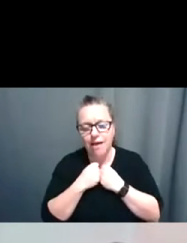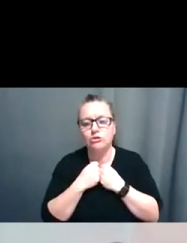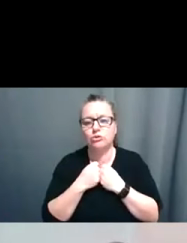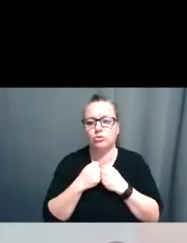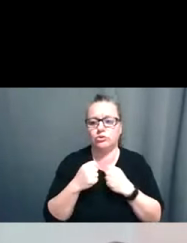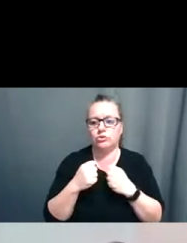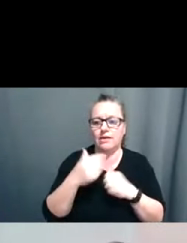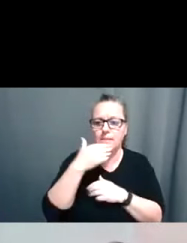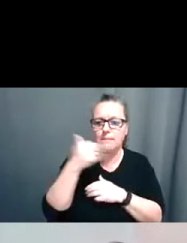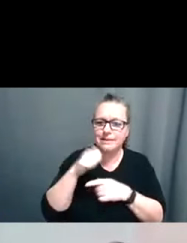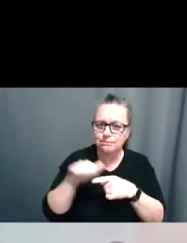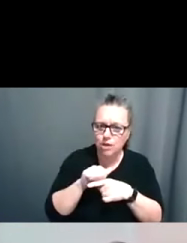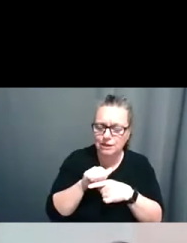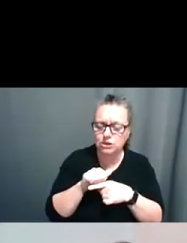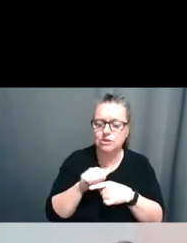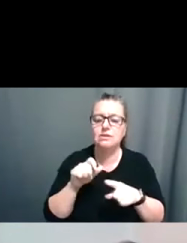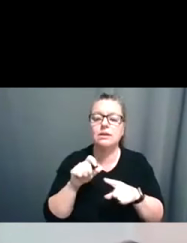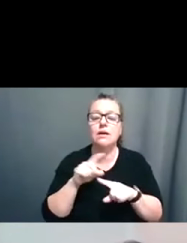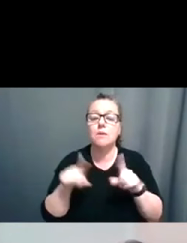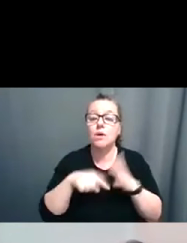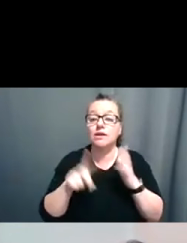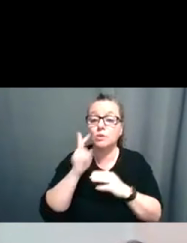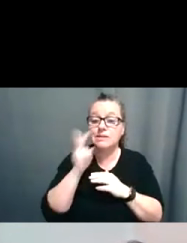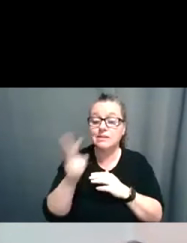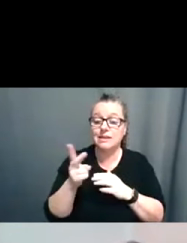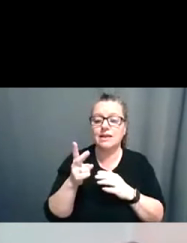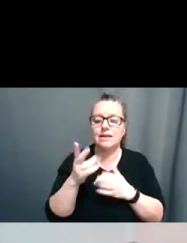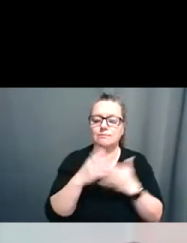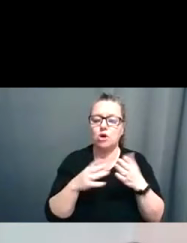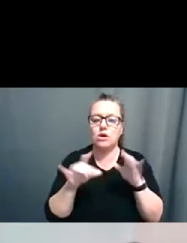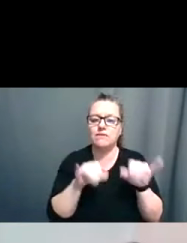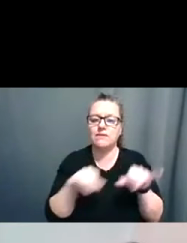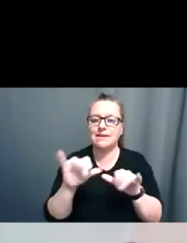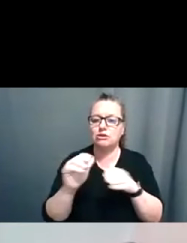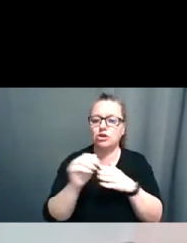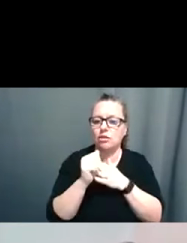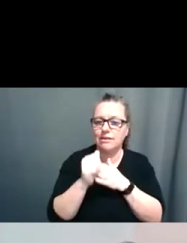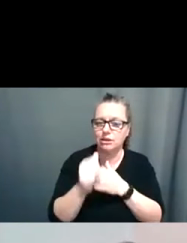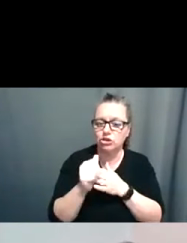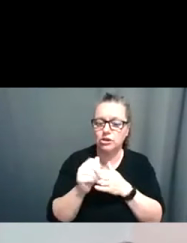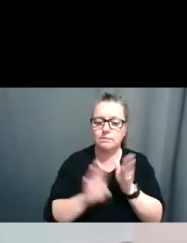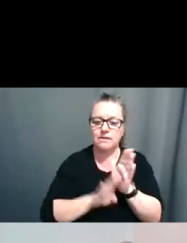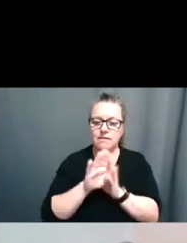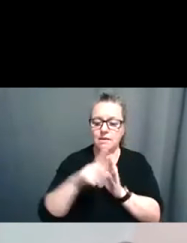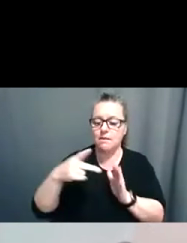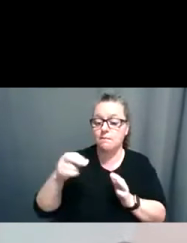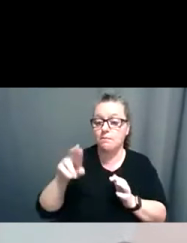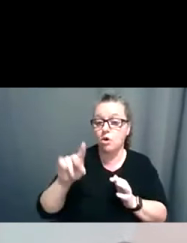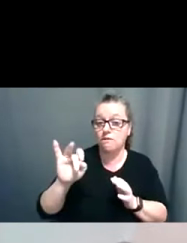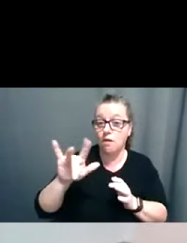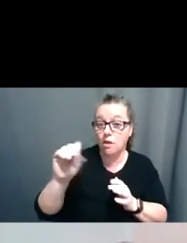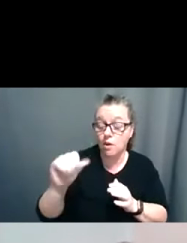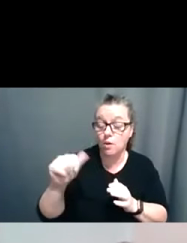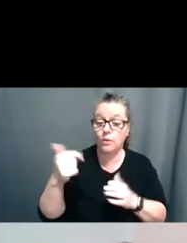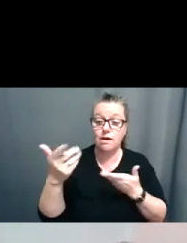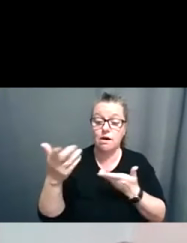key leadership behaviors, what you'll see today is part of the standard leadership development portfolio we offer to support